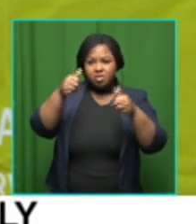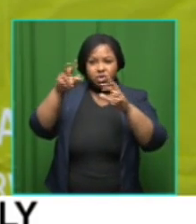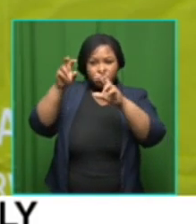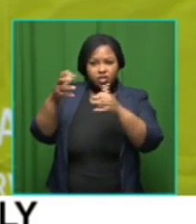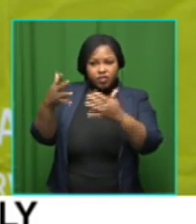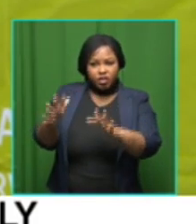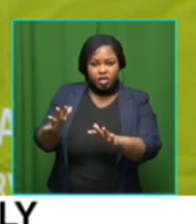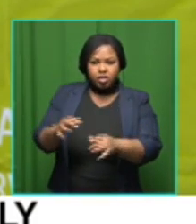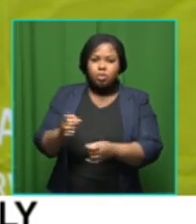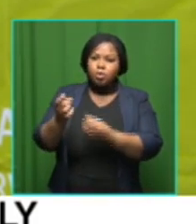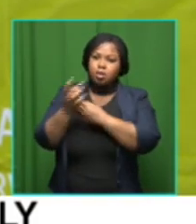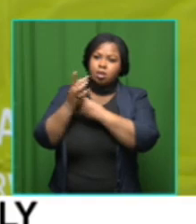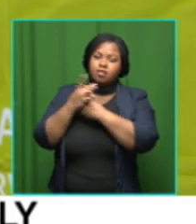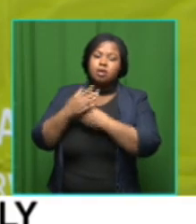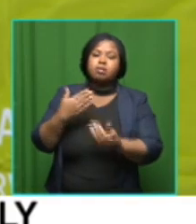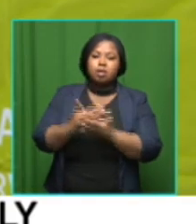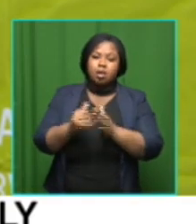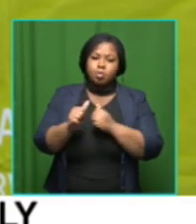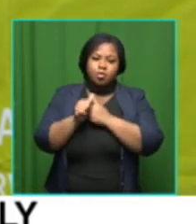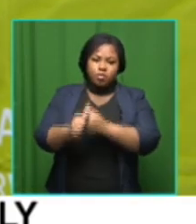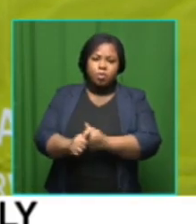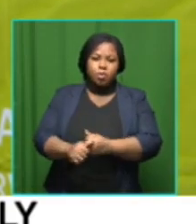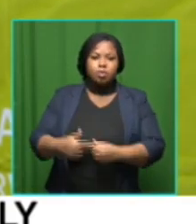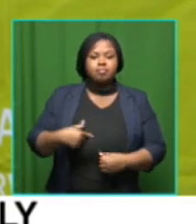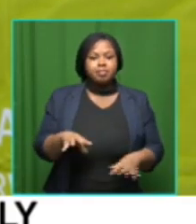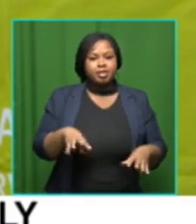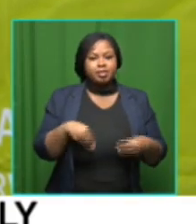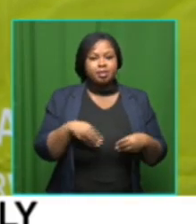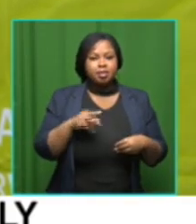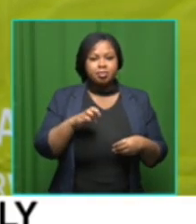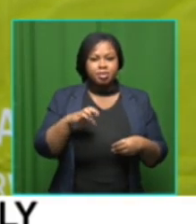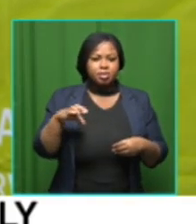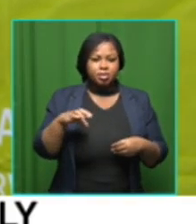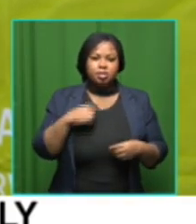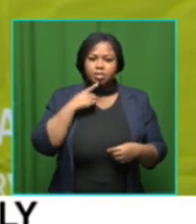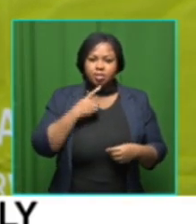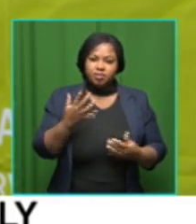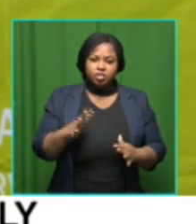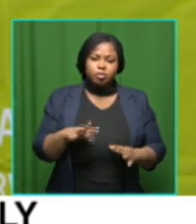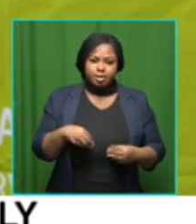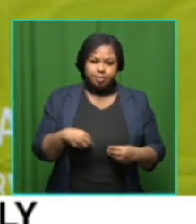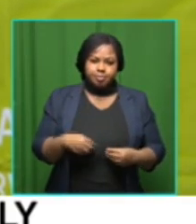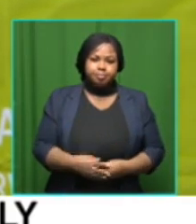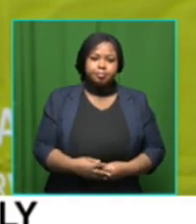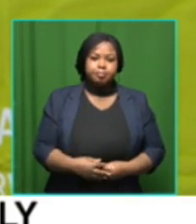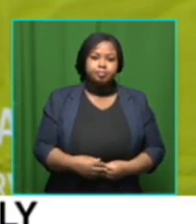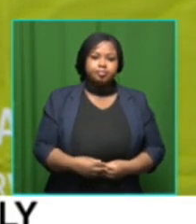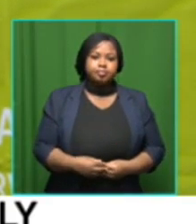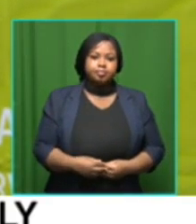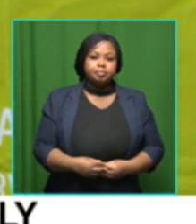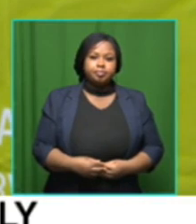must follow. And I accept what MEC has said about it. On Friday,